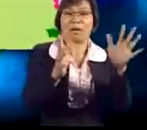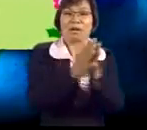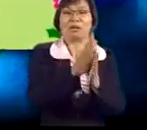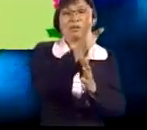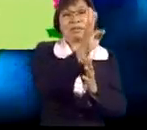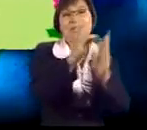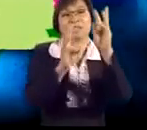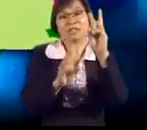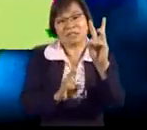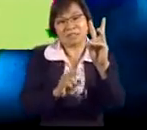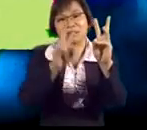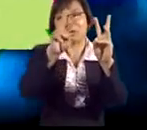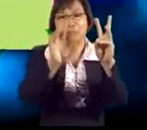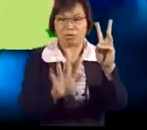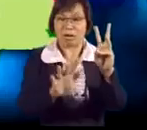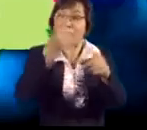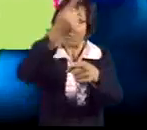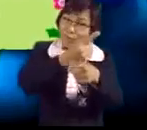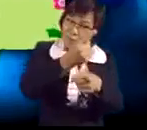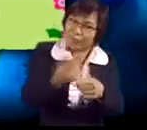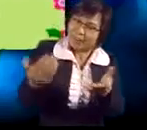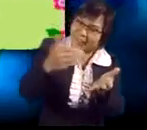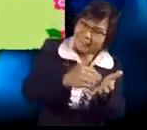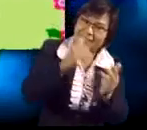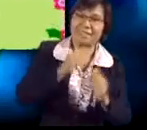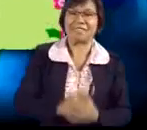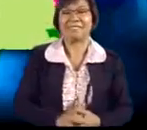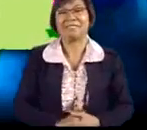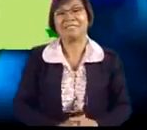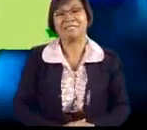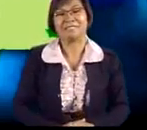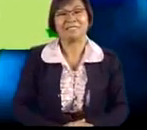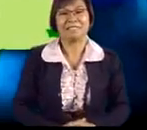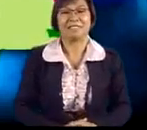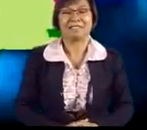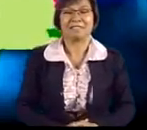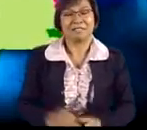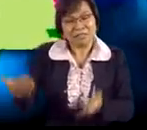1 and we get 6 and 2/5. Correct again.